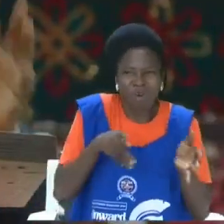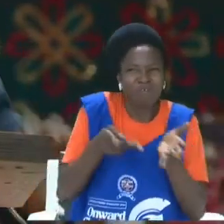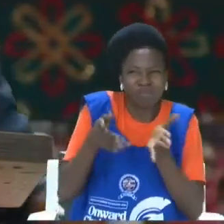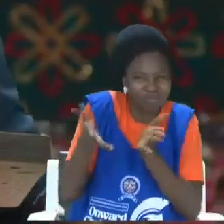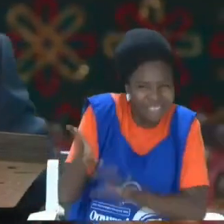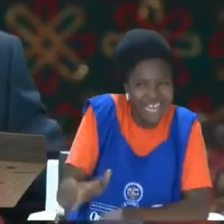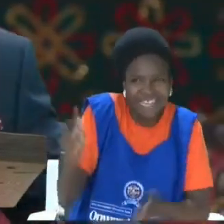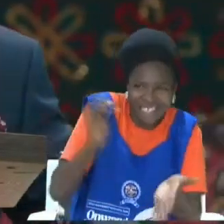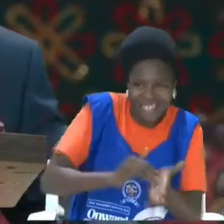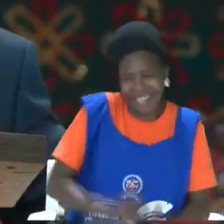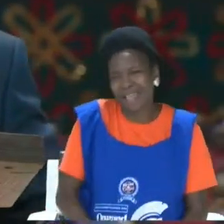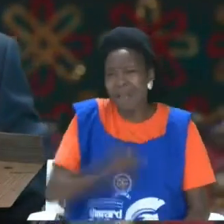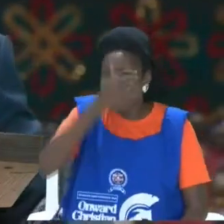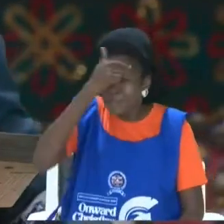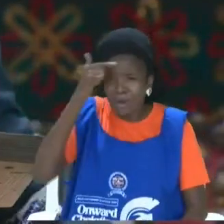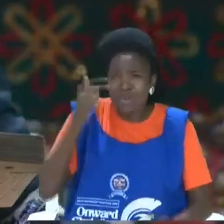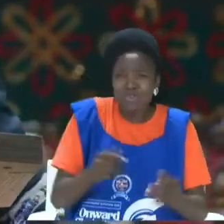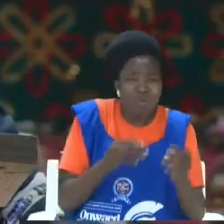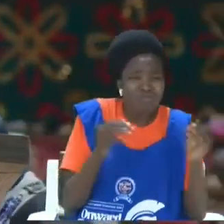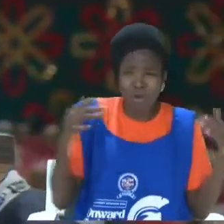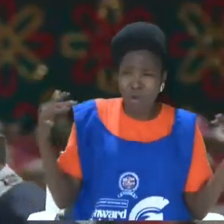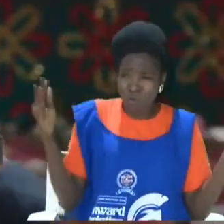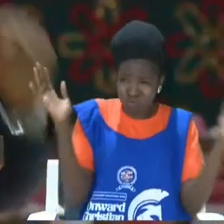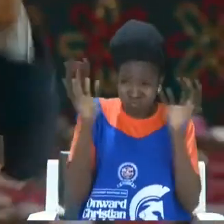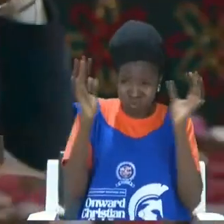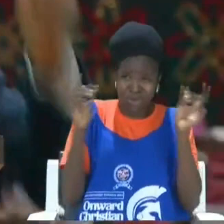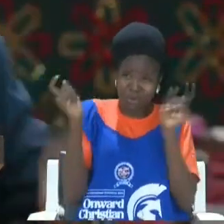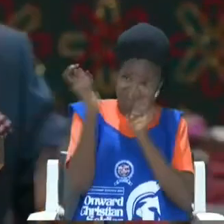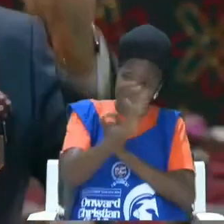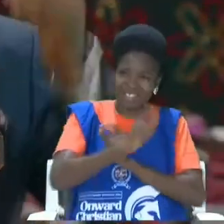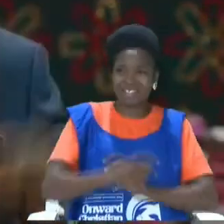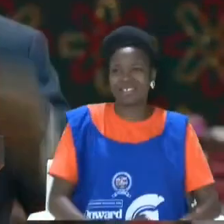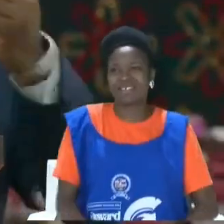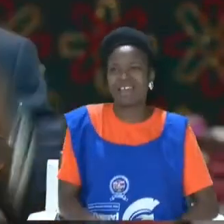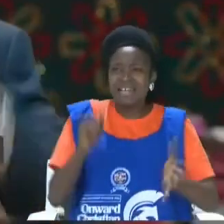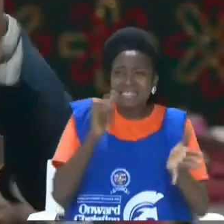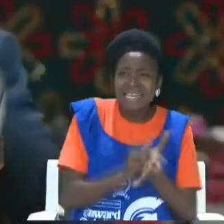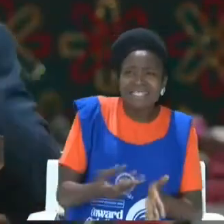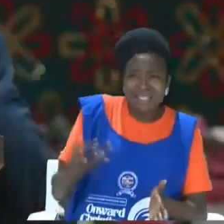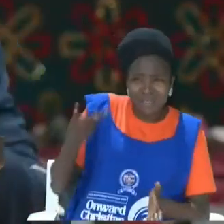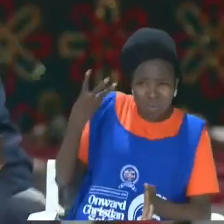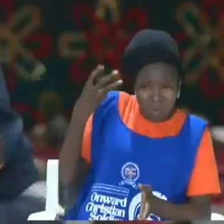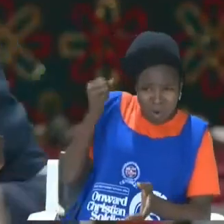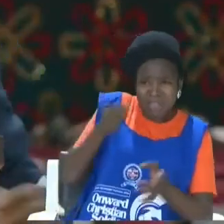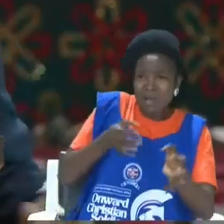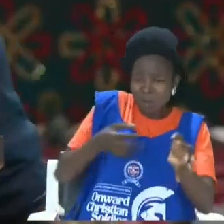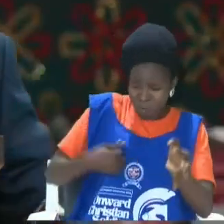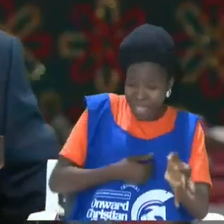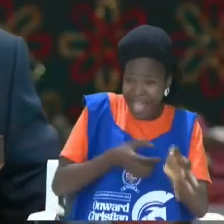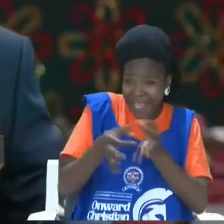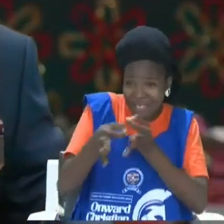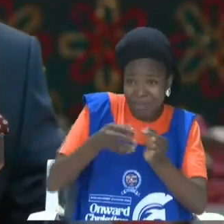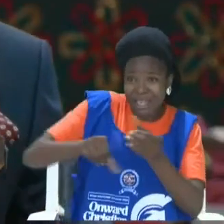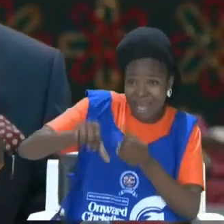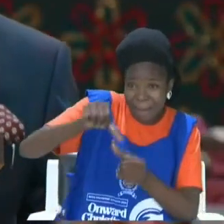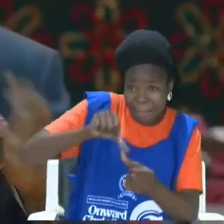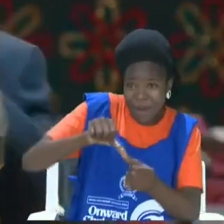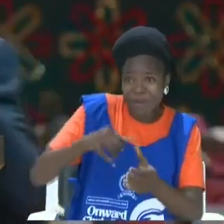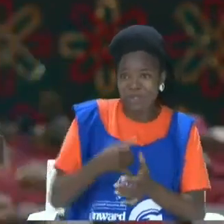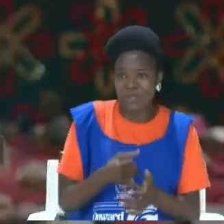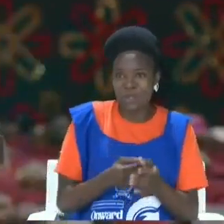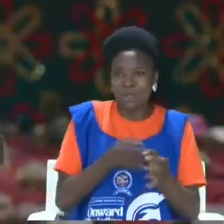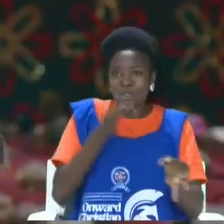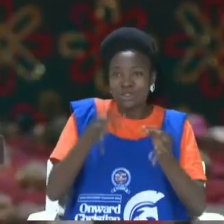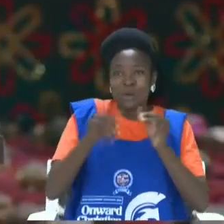Because of that wind of change. So that is what we are talking about. You may